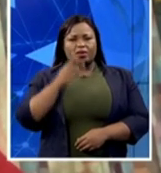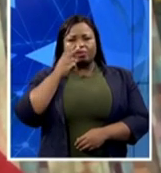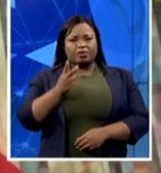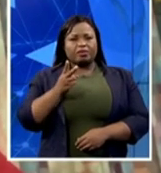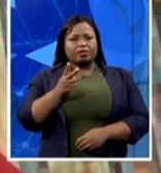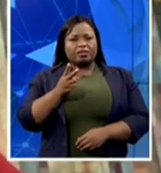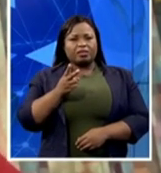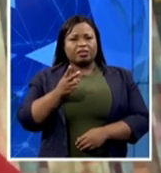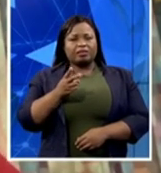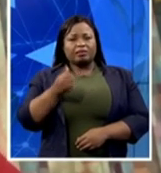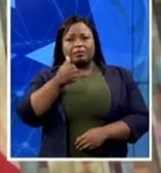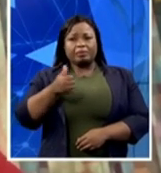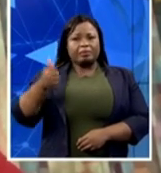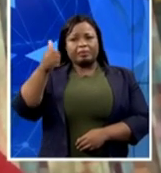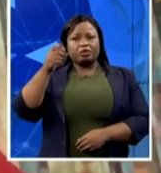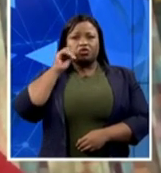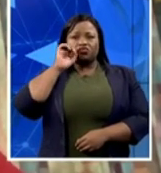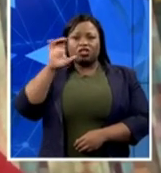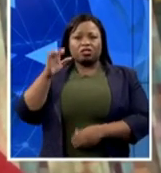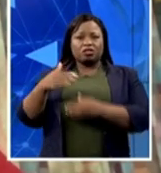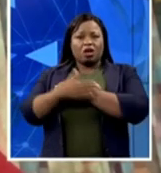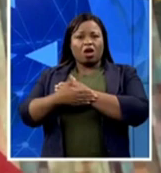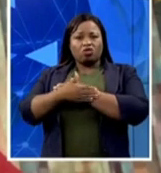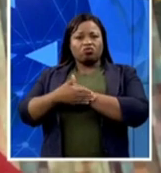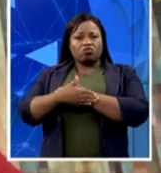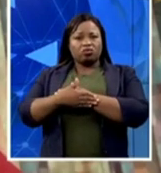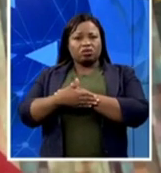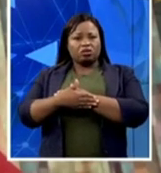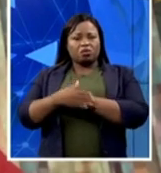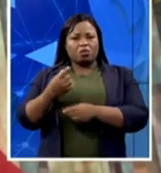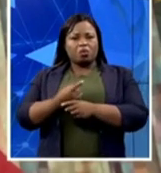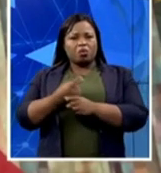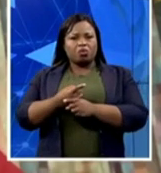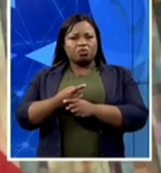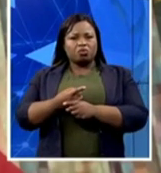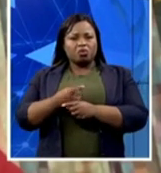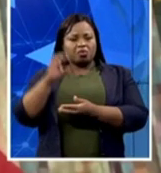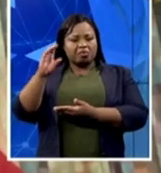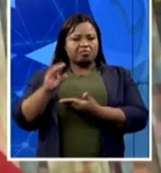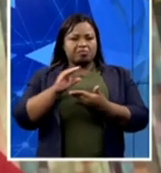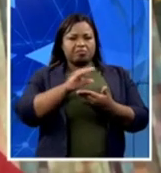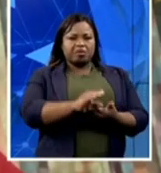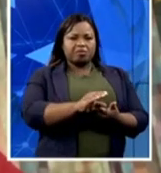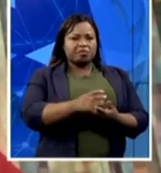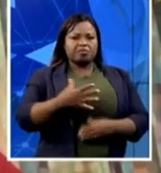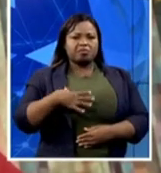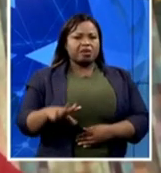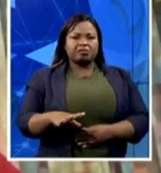nation and the most powerful man would not want to be part of a joint response from the citizens of the